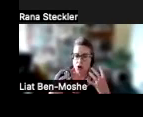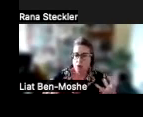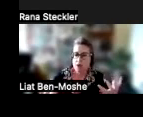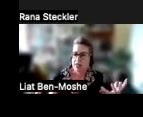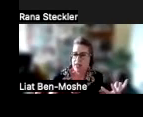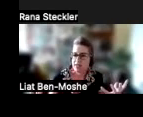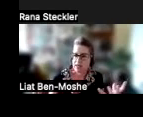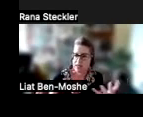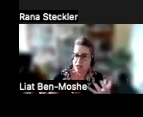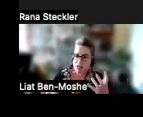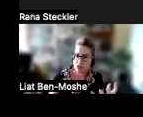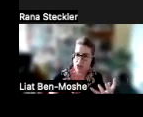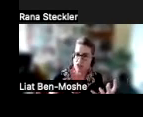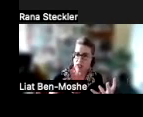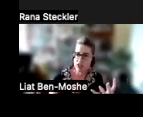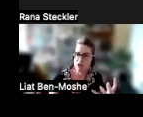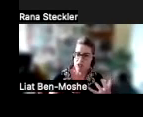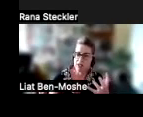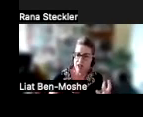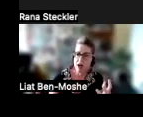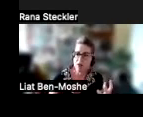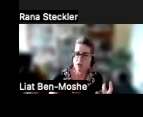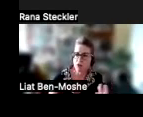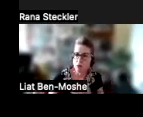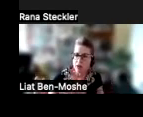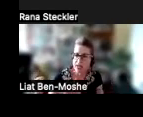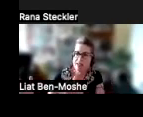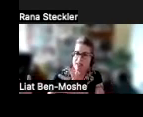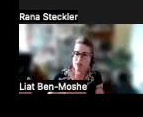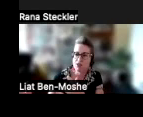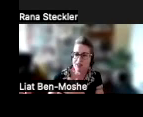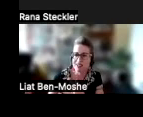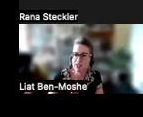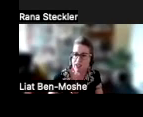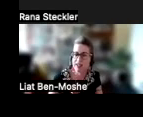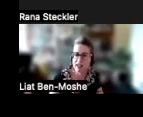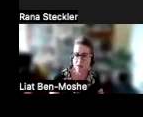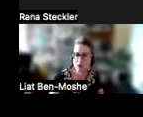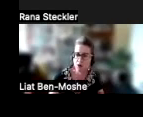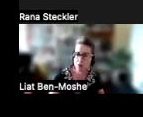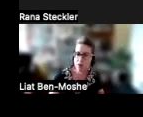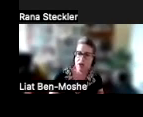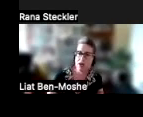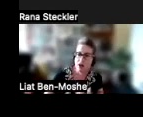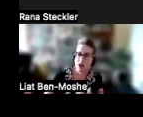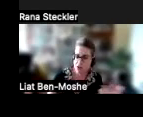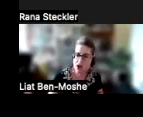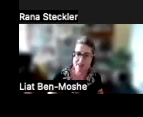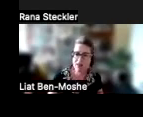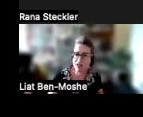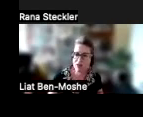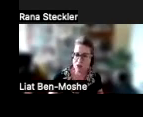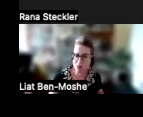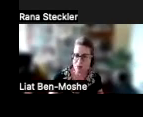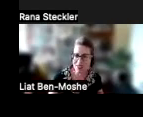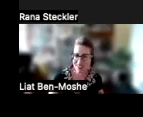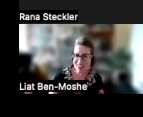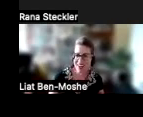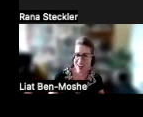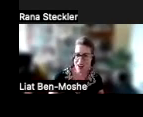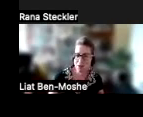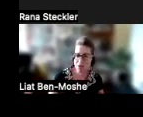And homelessness is not a structural issue that comes from institutionalization. It comes from not having